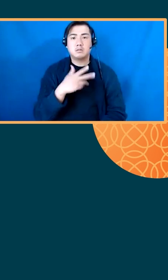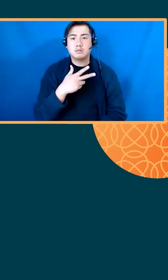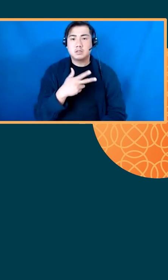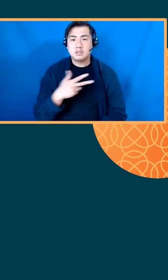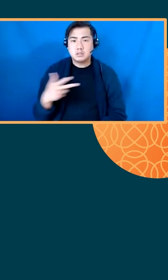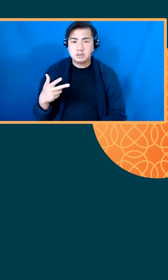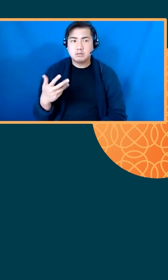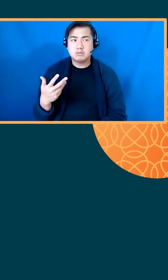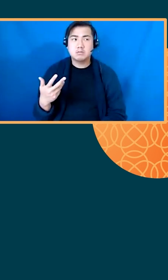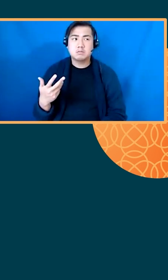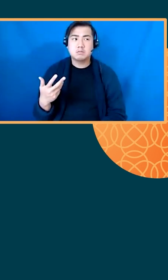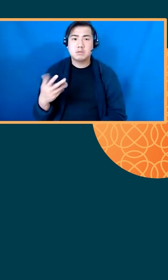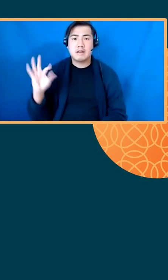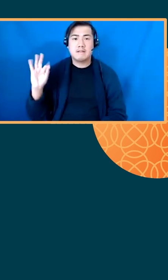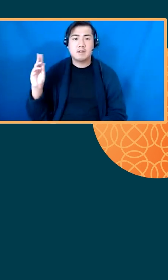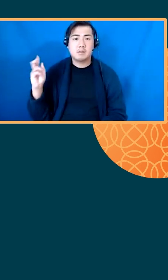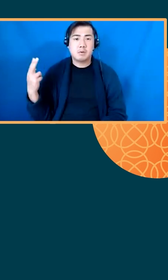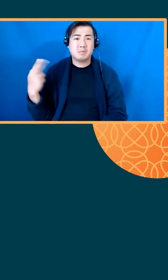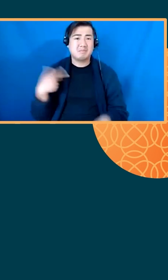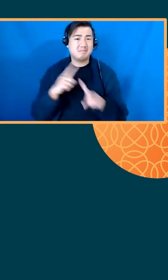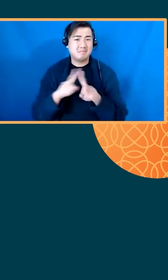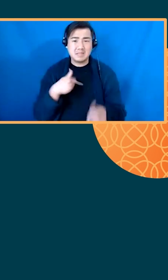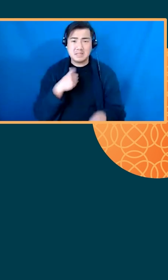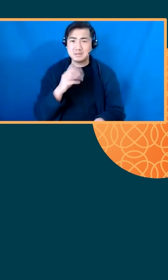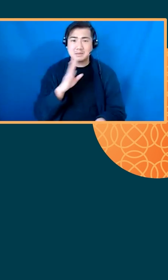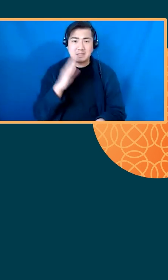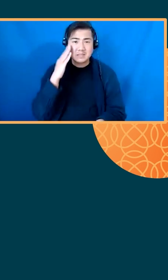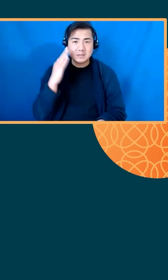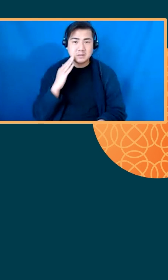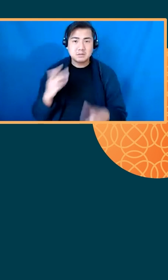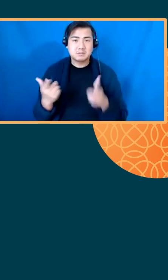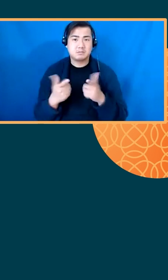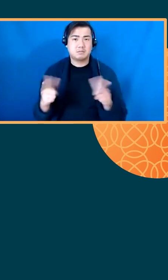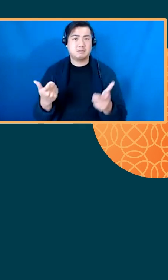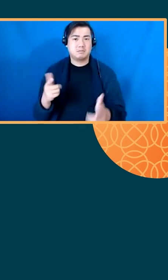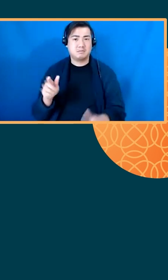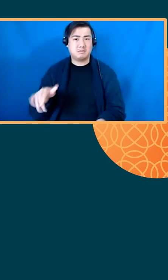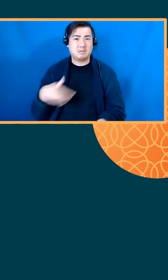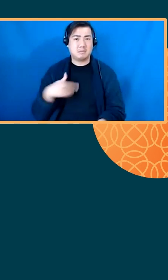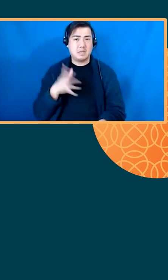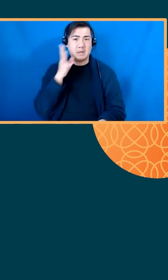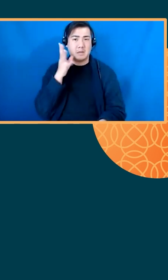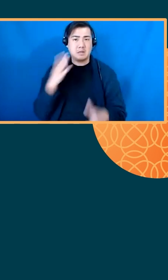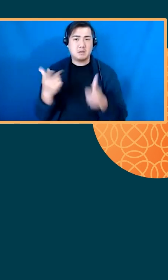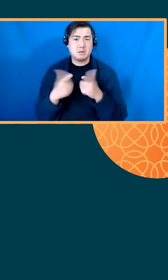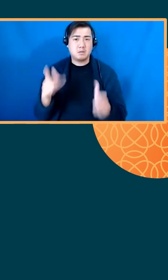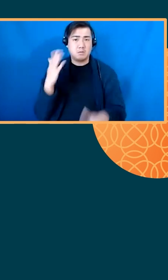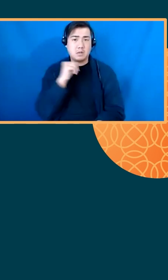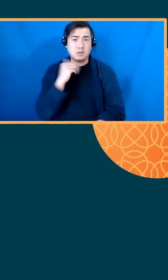speak Korean. It's my mother's language. Why don't I speak